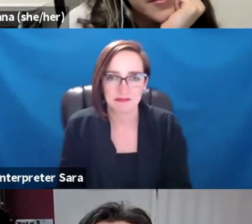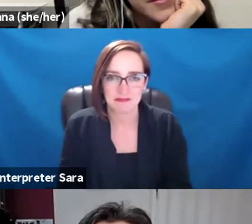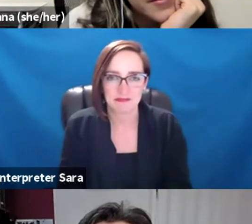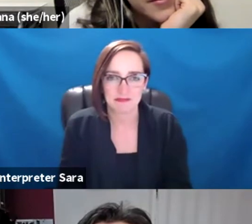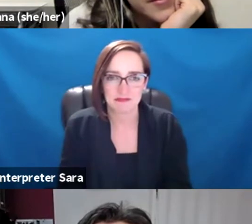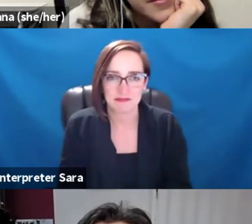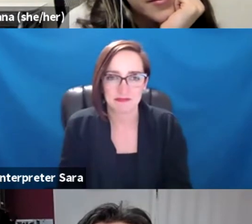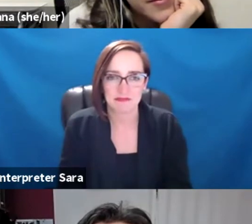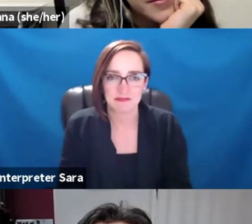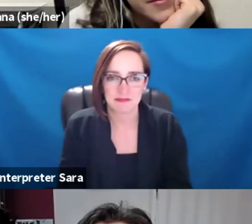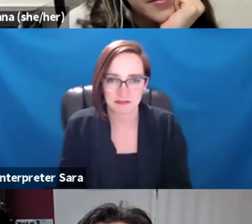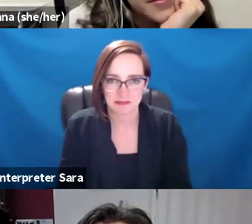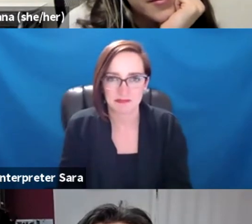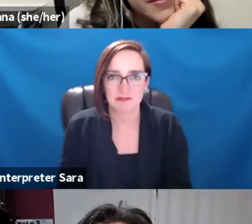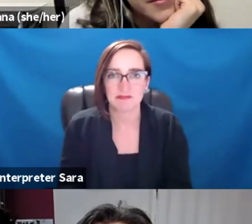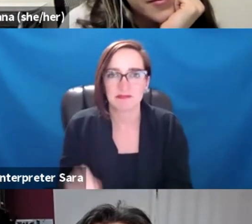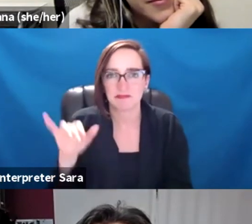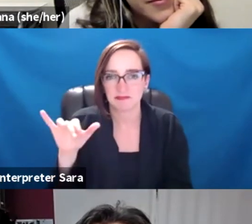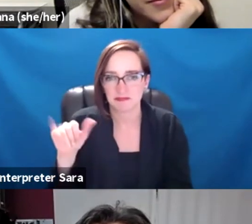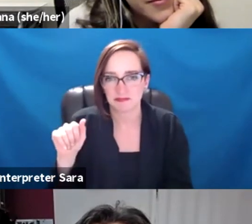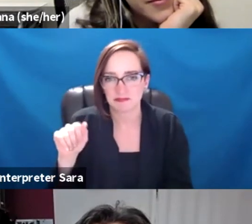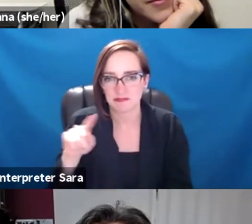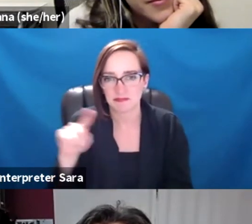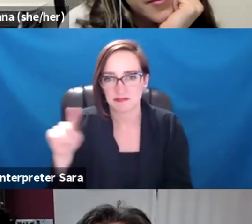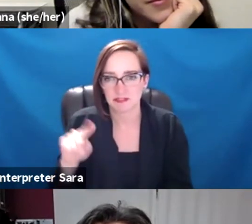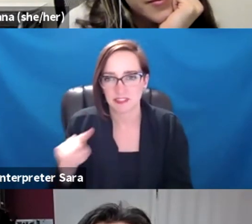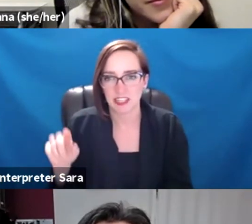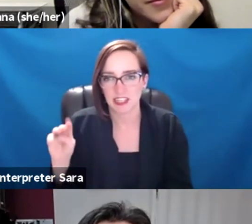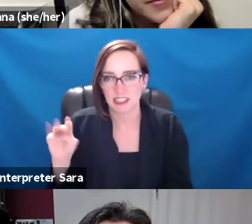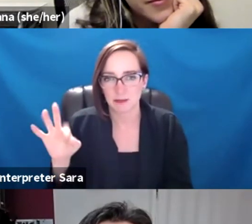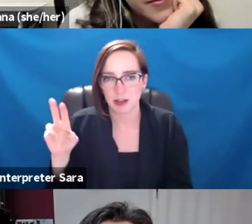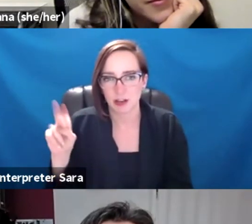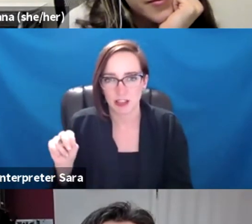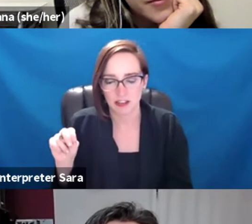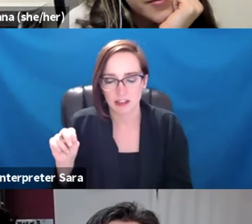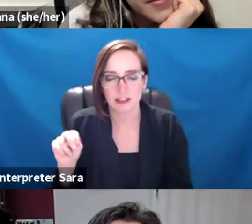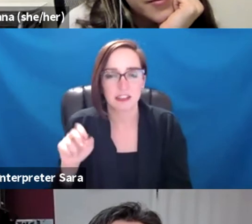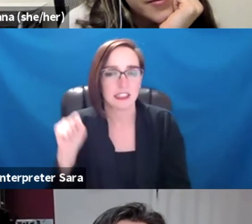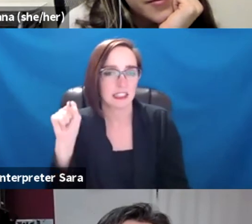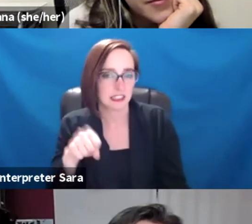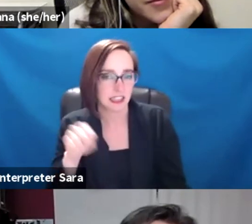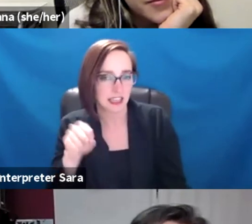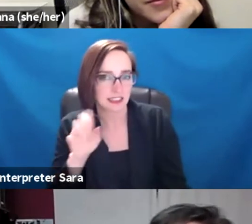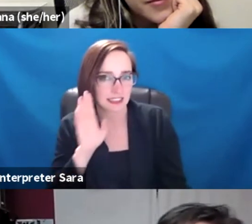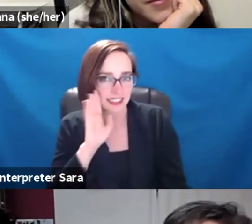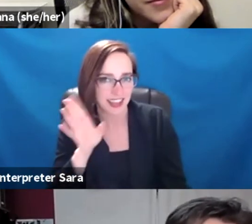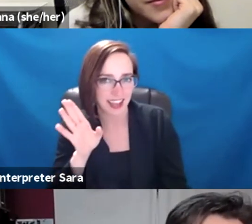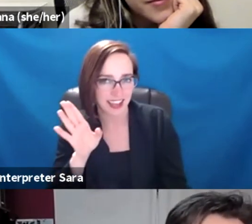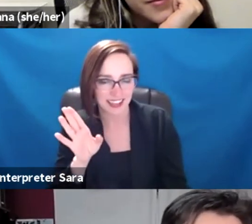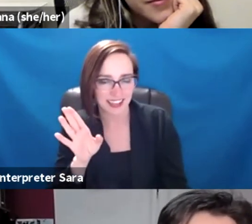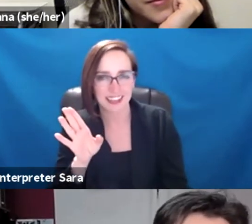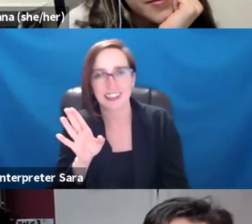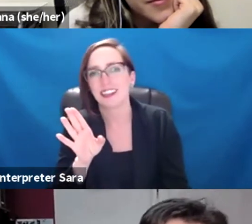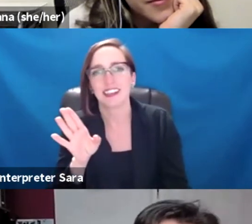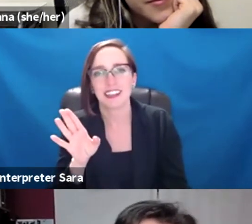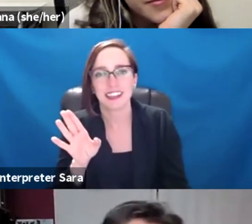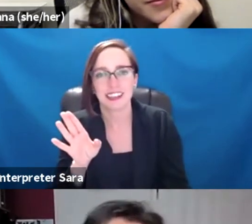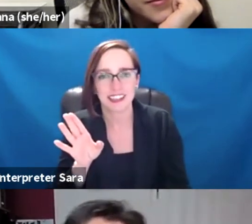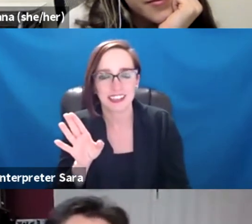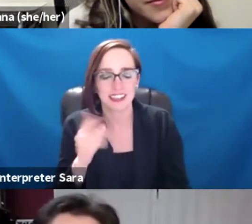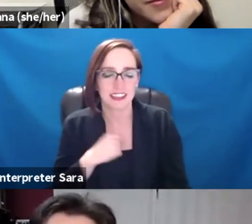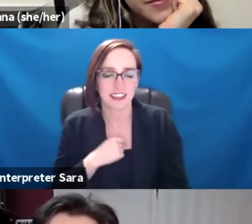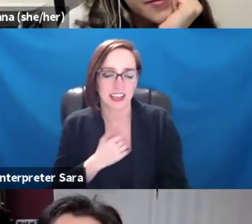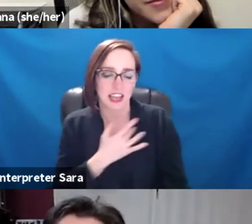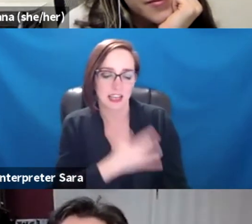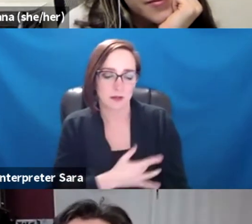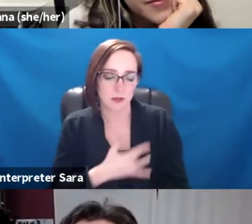I see, yes, Marilyn. Marilyn? Hi, Marilyn. Yes. Hi. Hi. I really